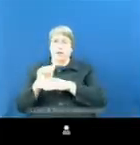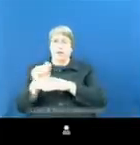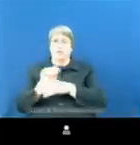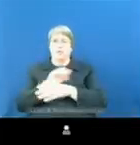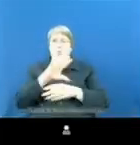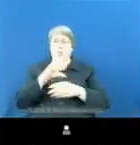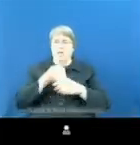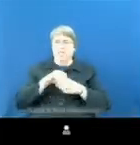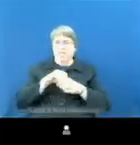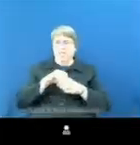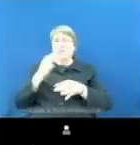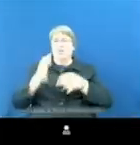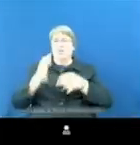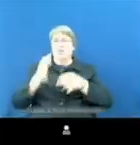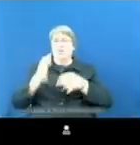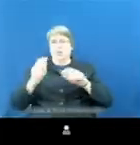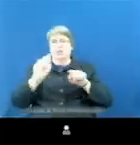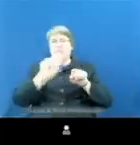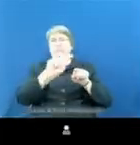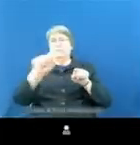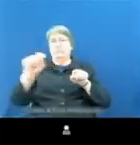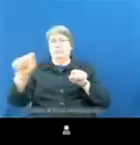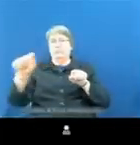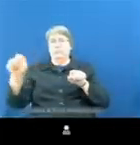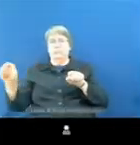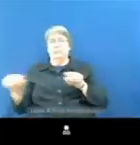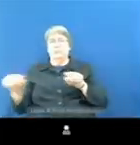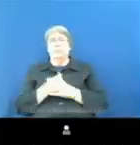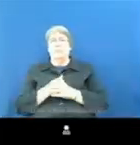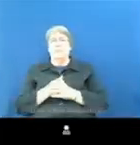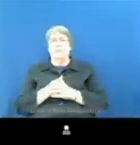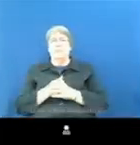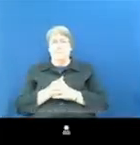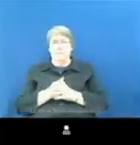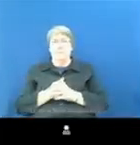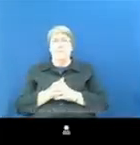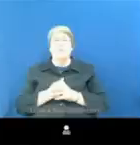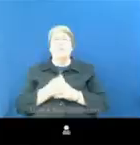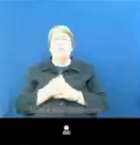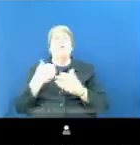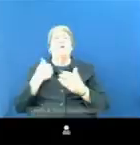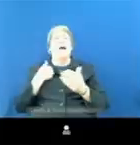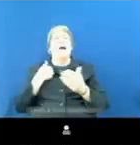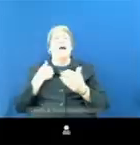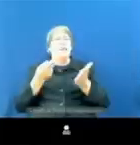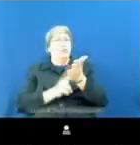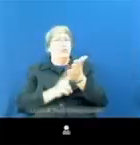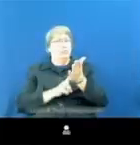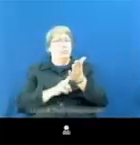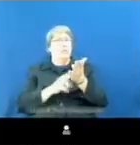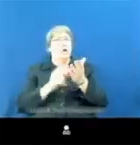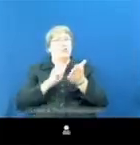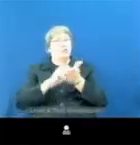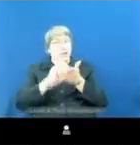various courts that you work with. So that means having written contracts when required for your